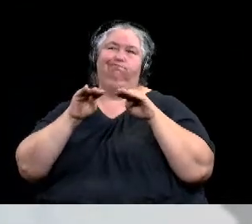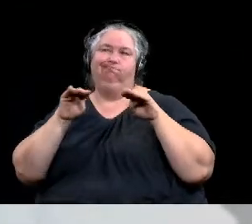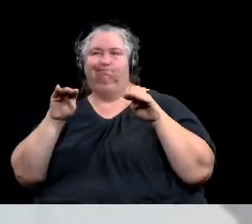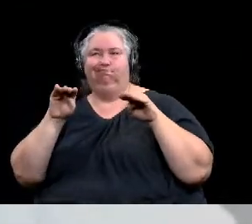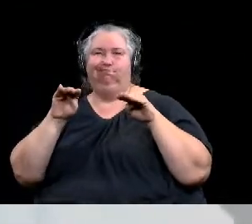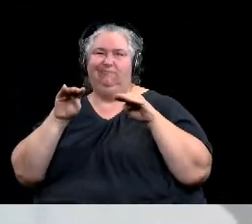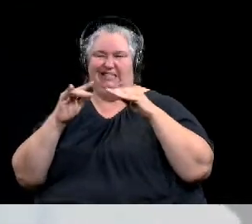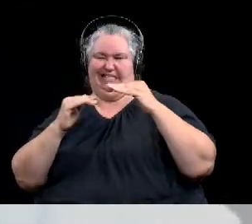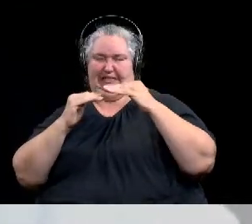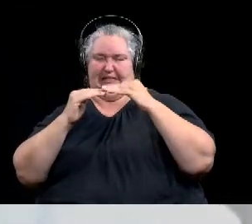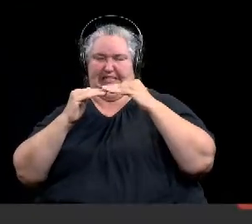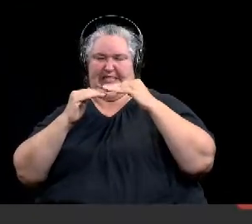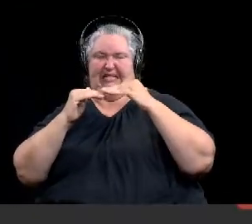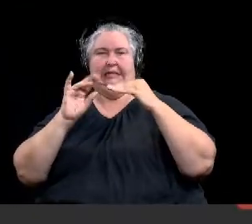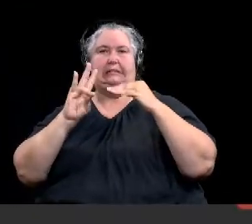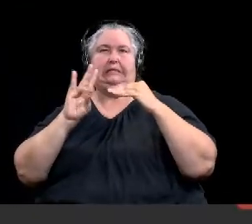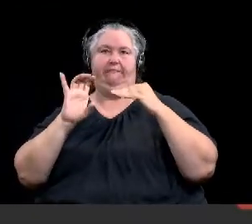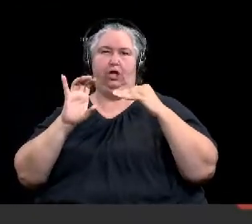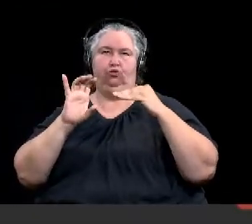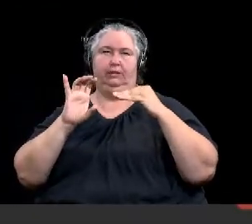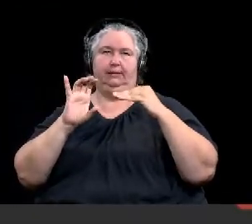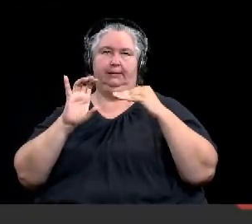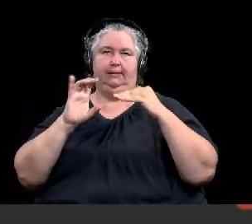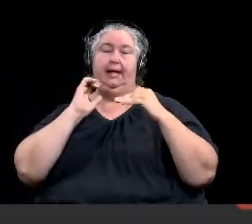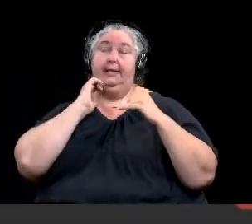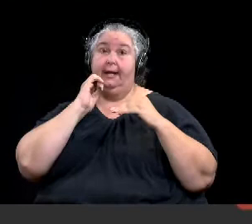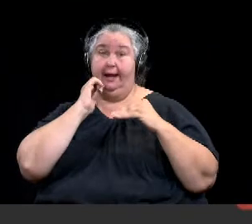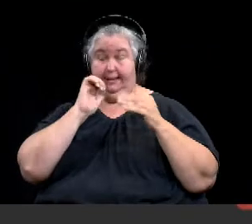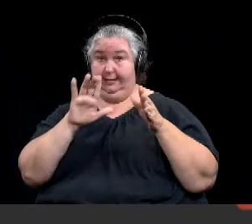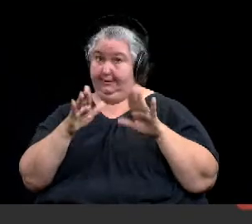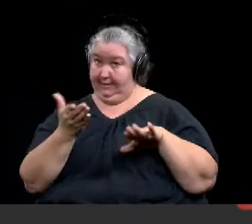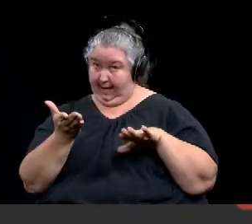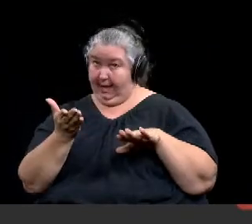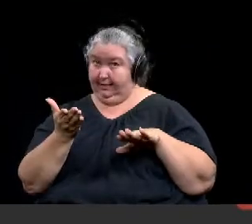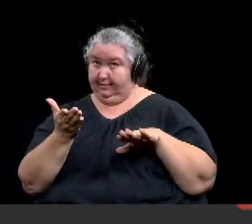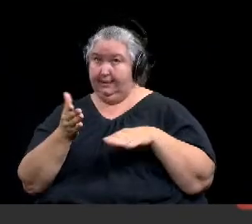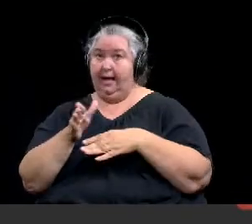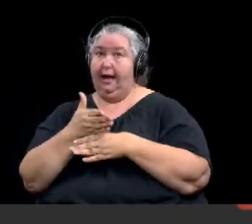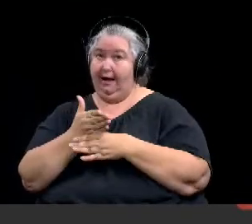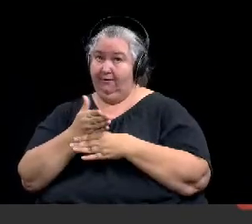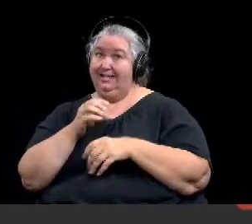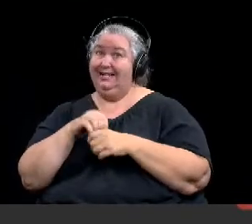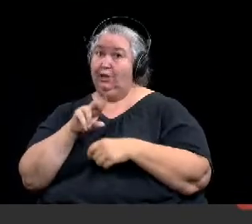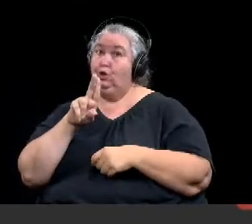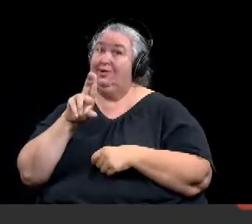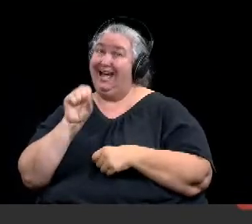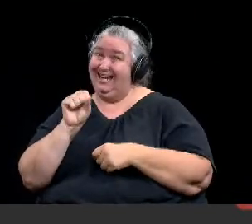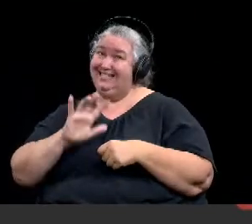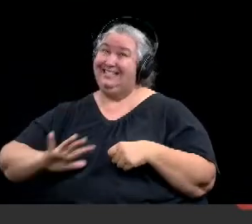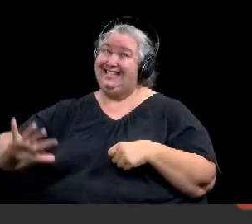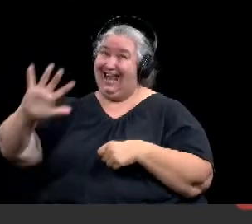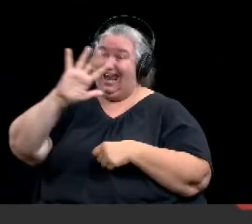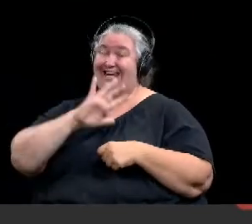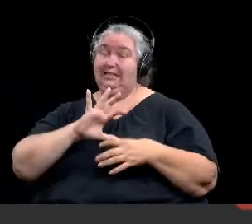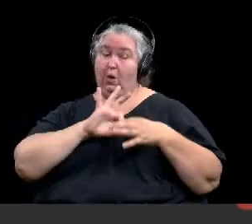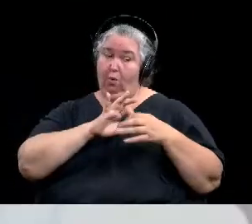of 700 daily deaths on average in the United States due to